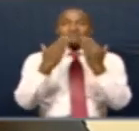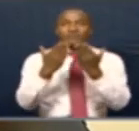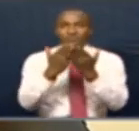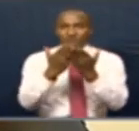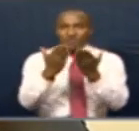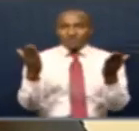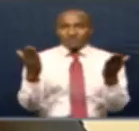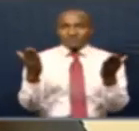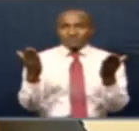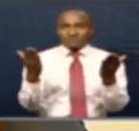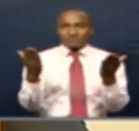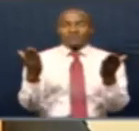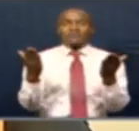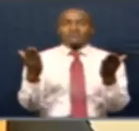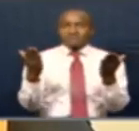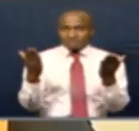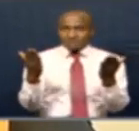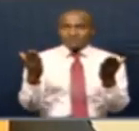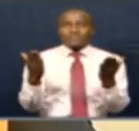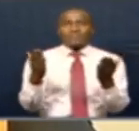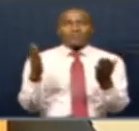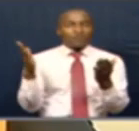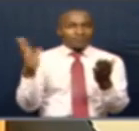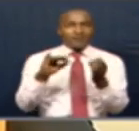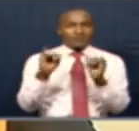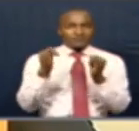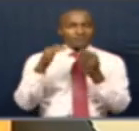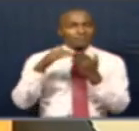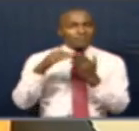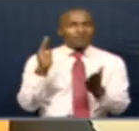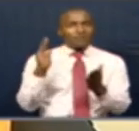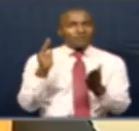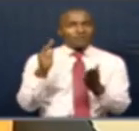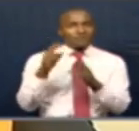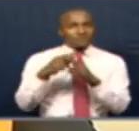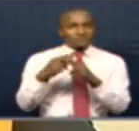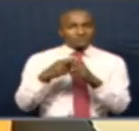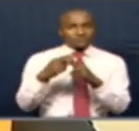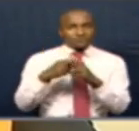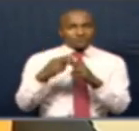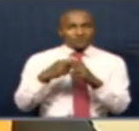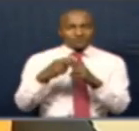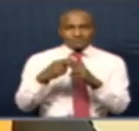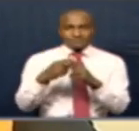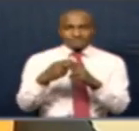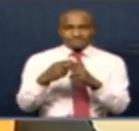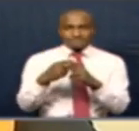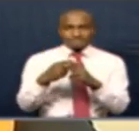part of our program. We've got to run. We'll be back with this topic hopefully sooner rather than later.